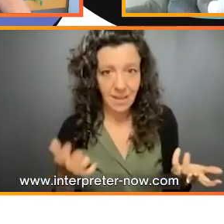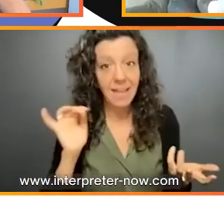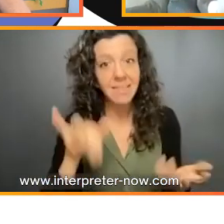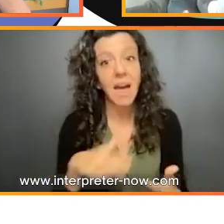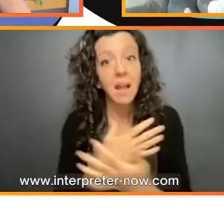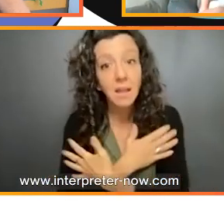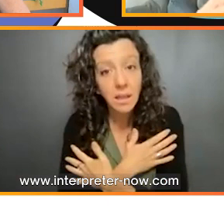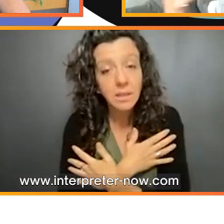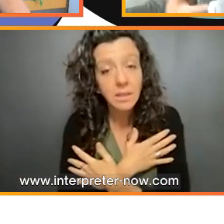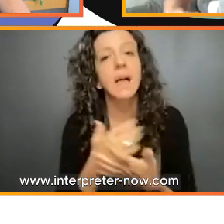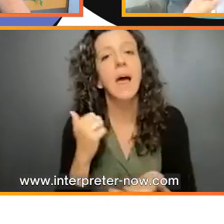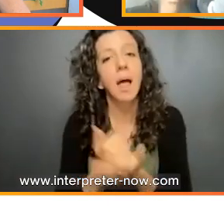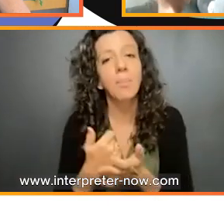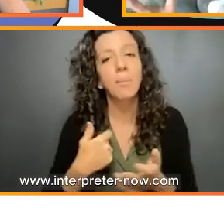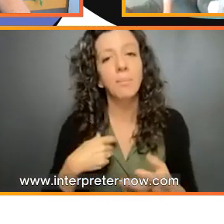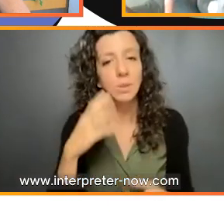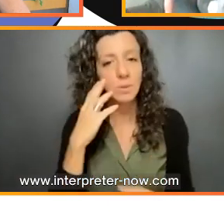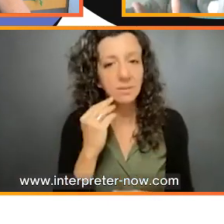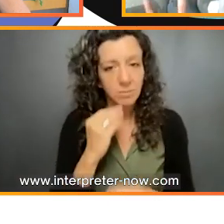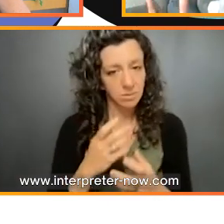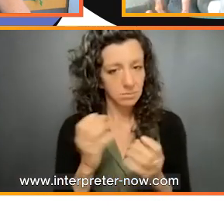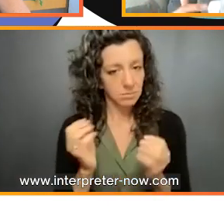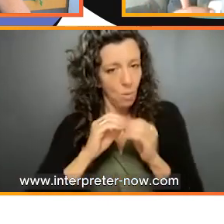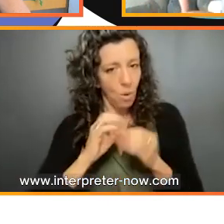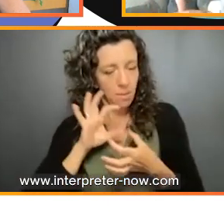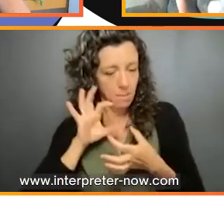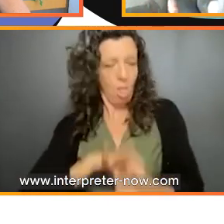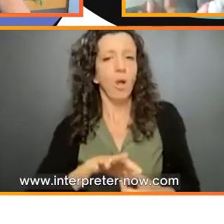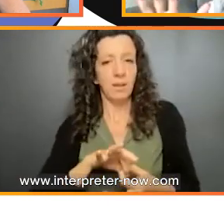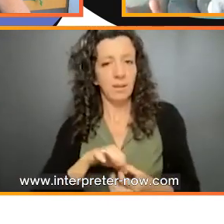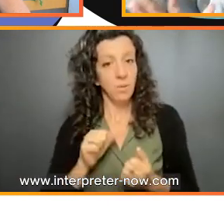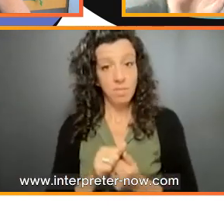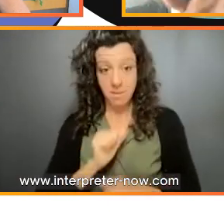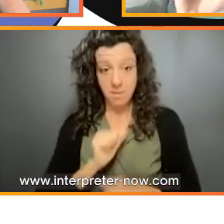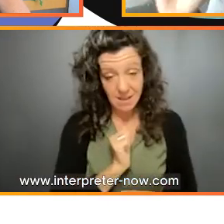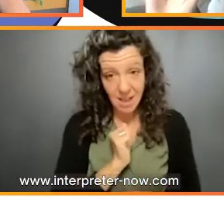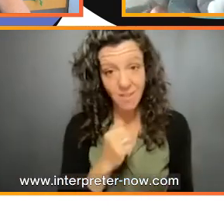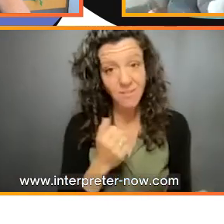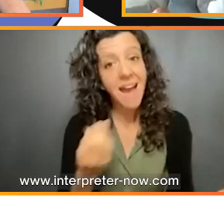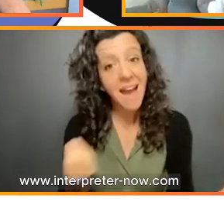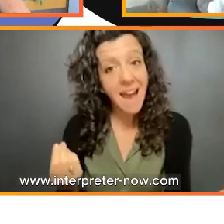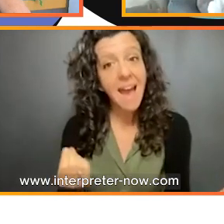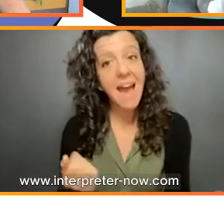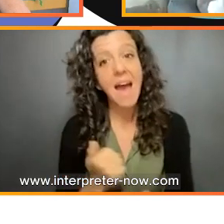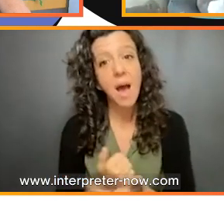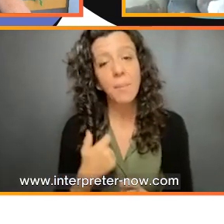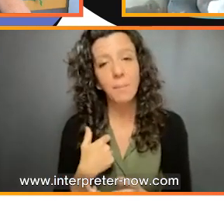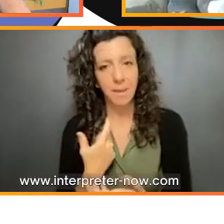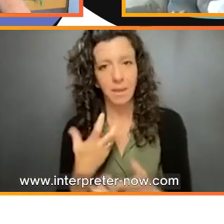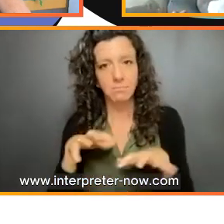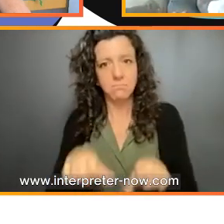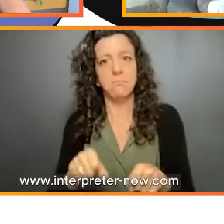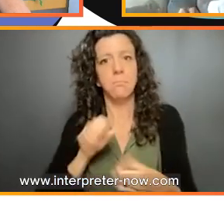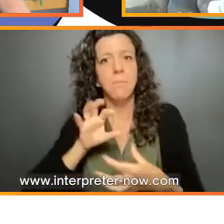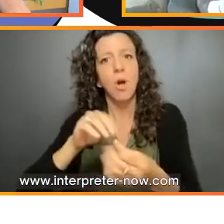speaks poorly to me and how they're interacting with me. And I'm like, and I am ready with a response, and I'm ready to say, no, you don't.